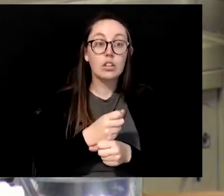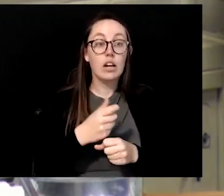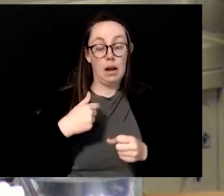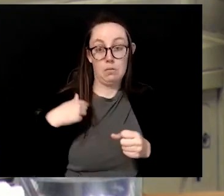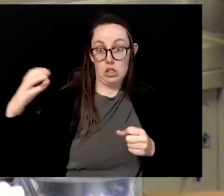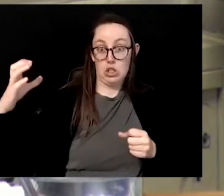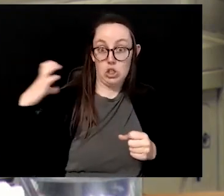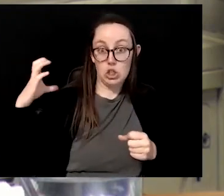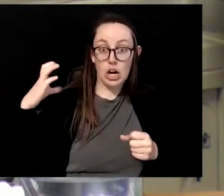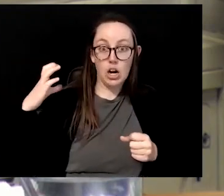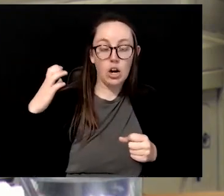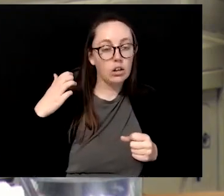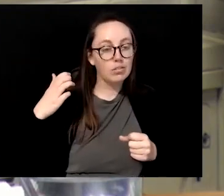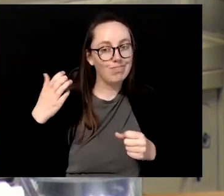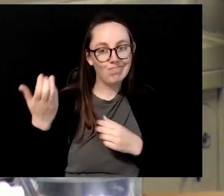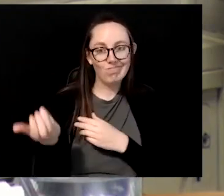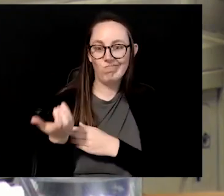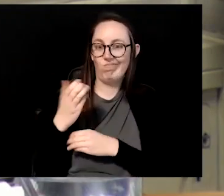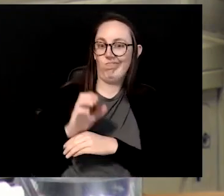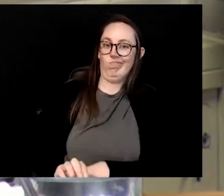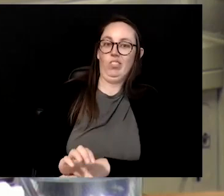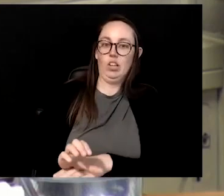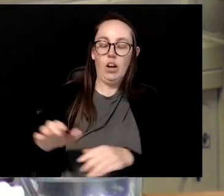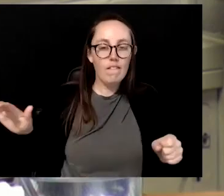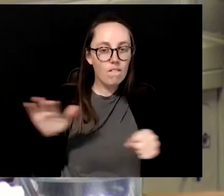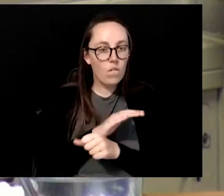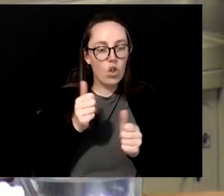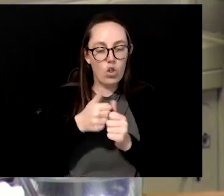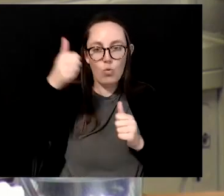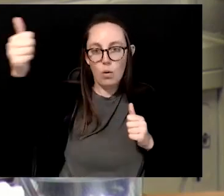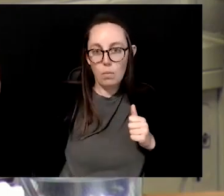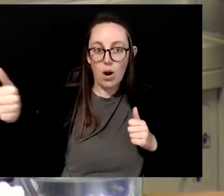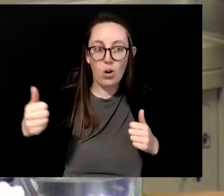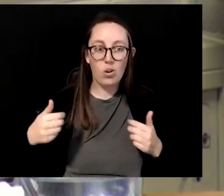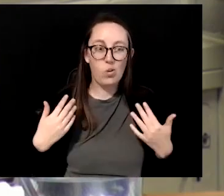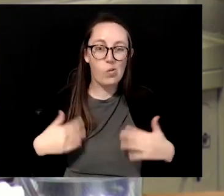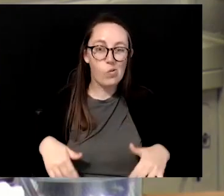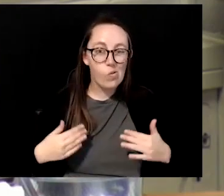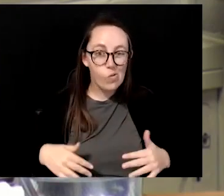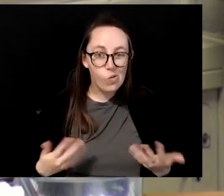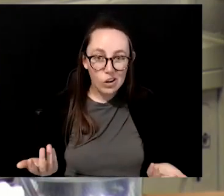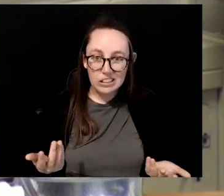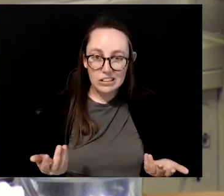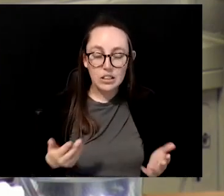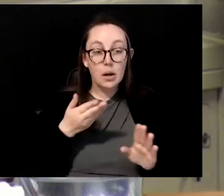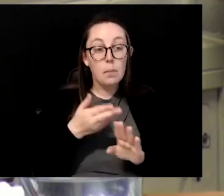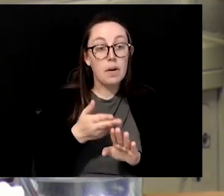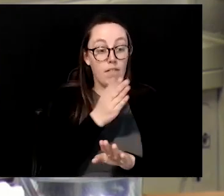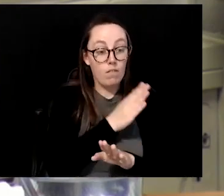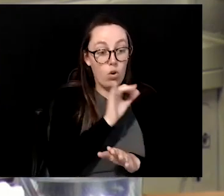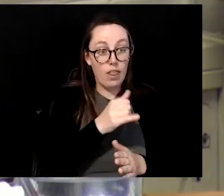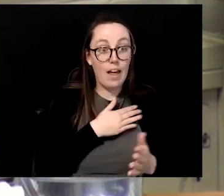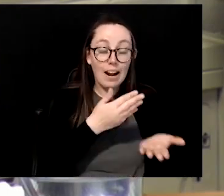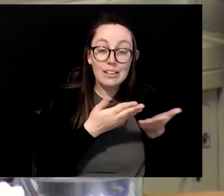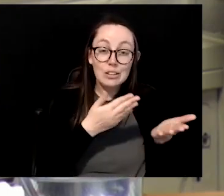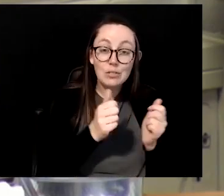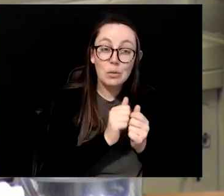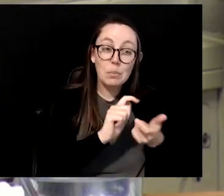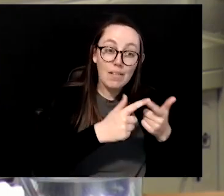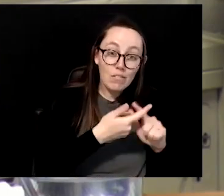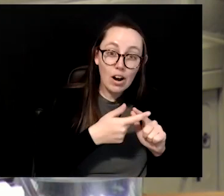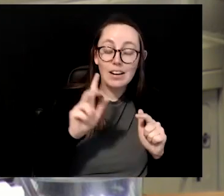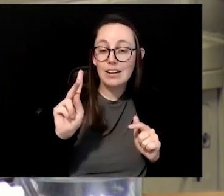first time in history before it was serving with my friend Kate O'Connor David scholes and the